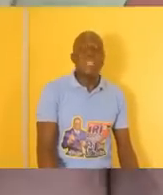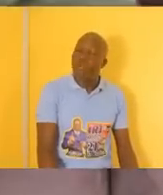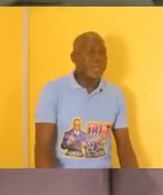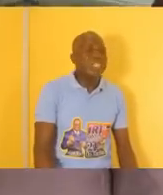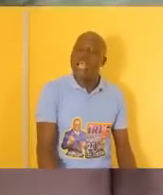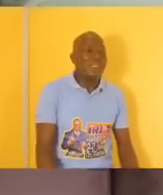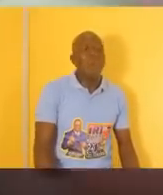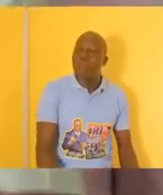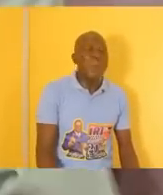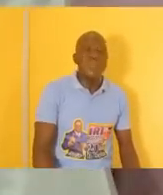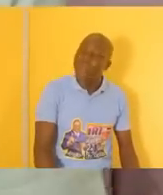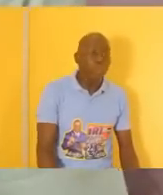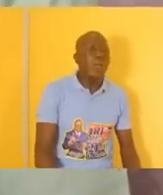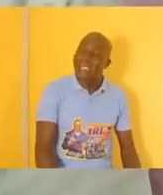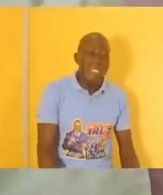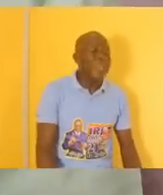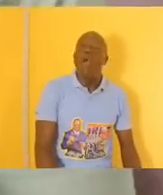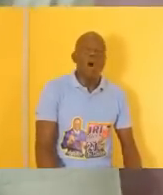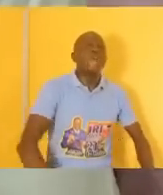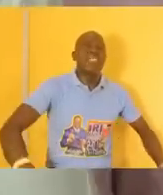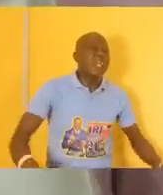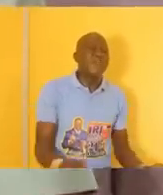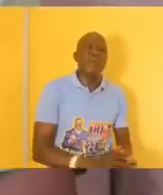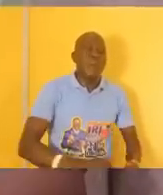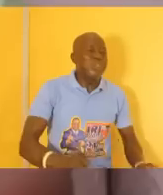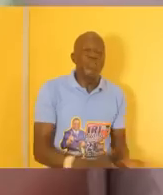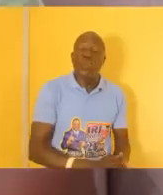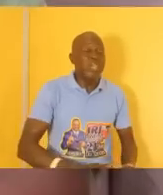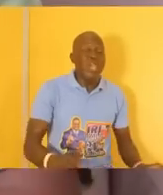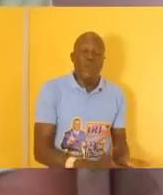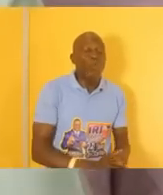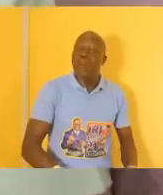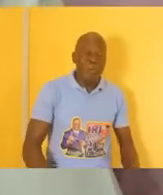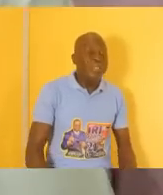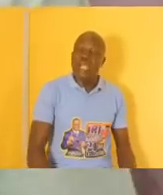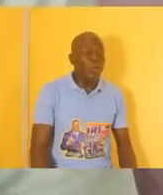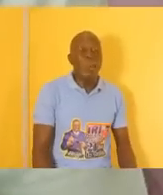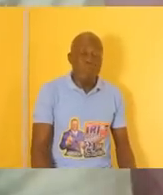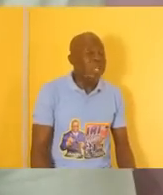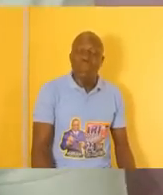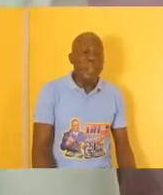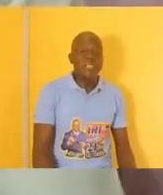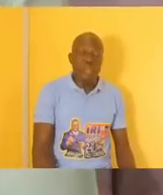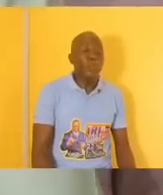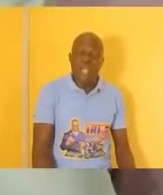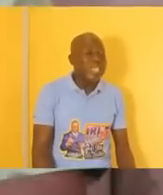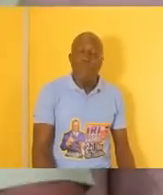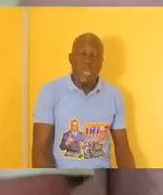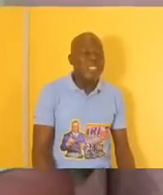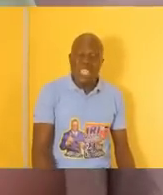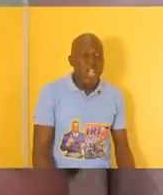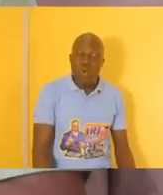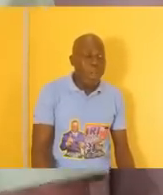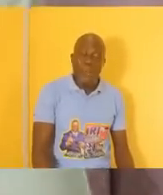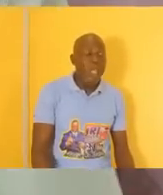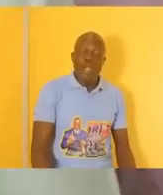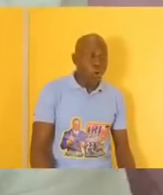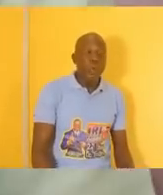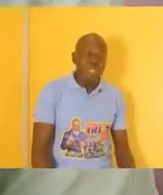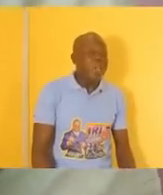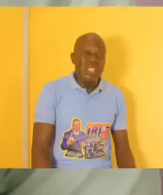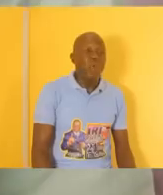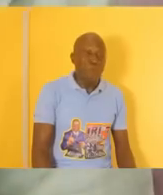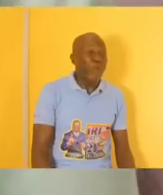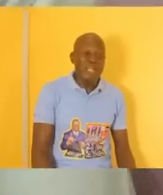go oh God yes oh God yes oh God yes oh God yes